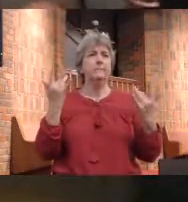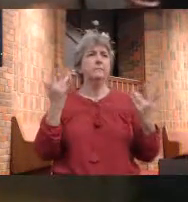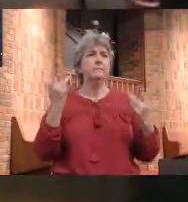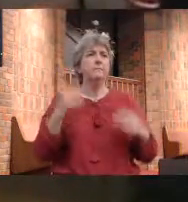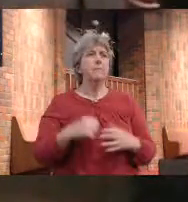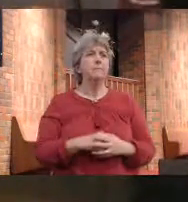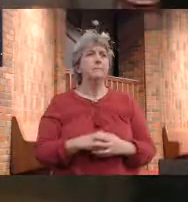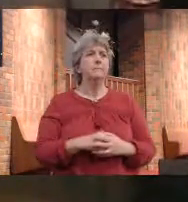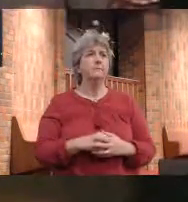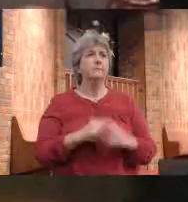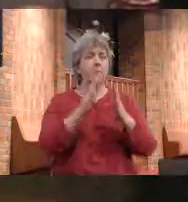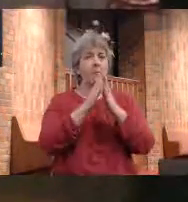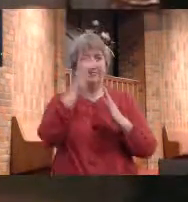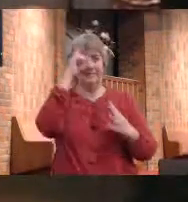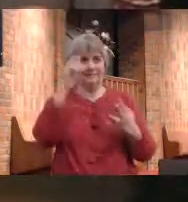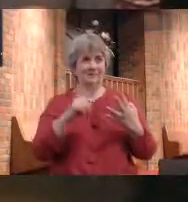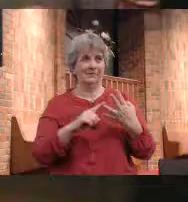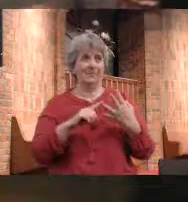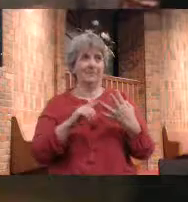We pray because of our faith.